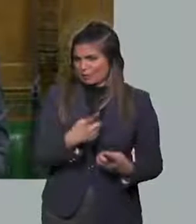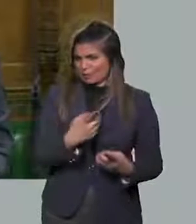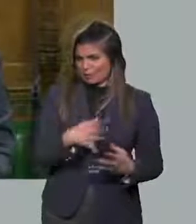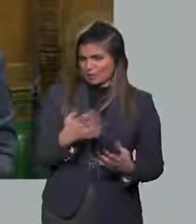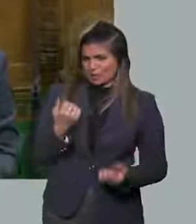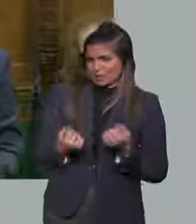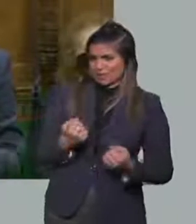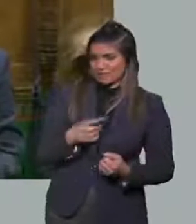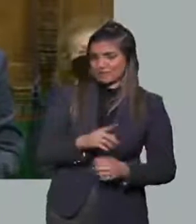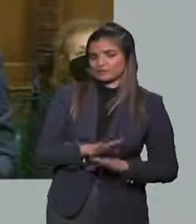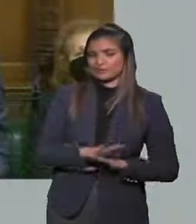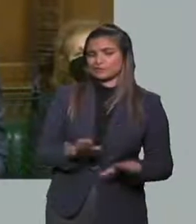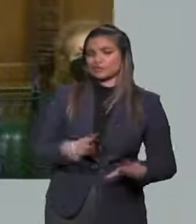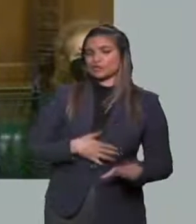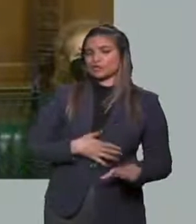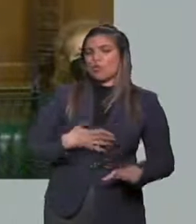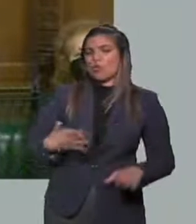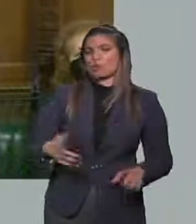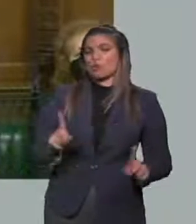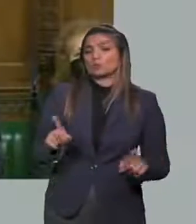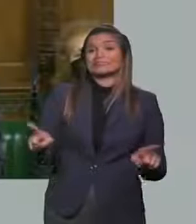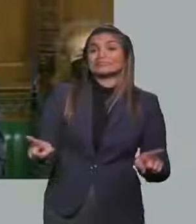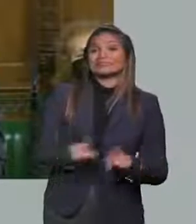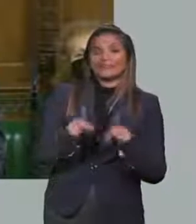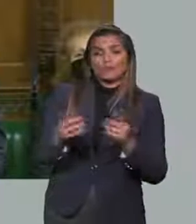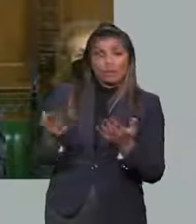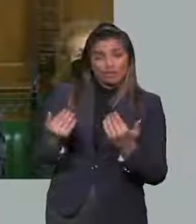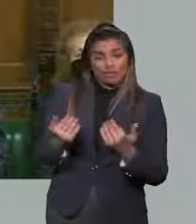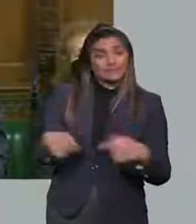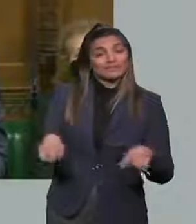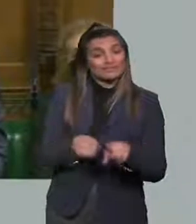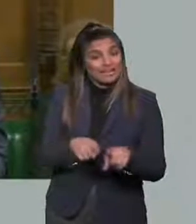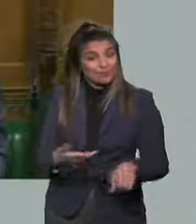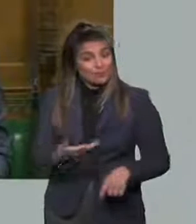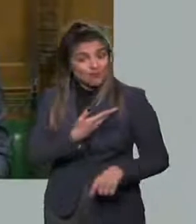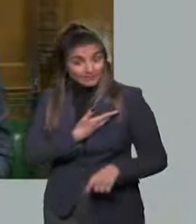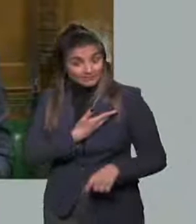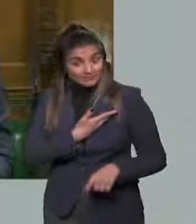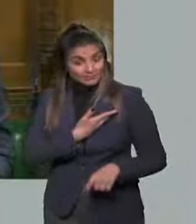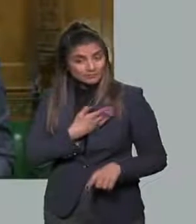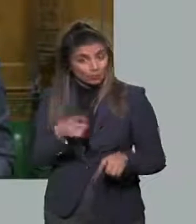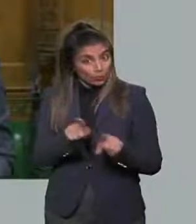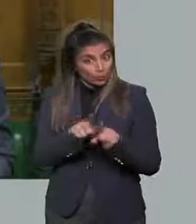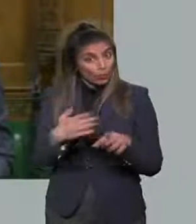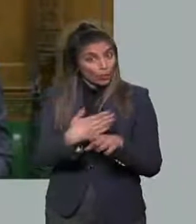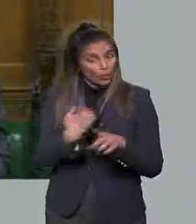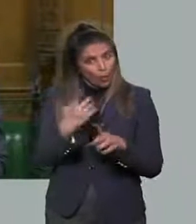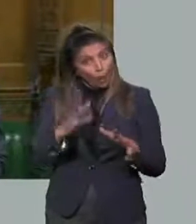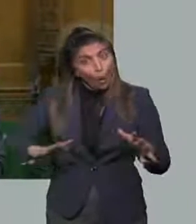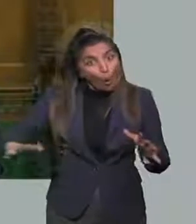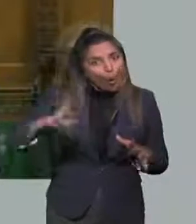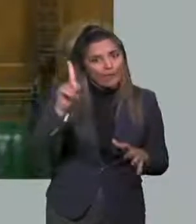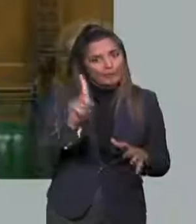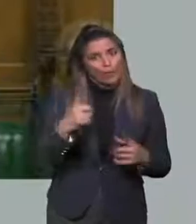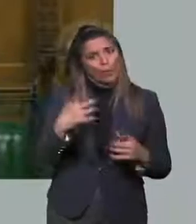not extending the same welcome and the same rights, including the right to work, to all people seeking asylum